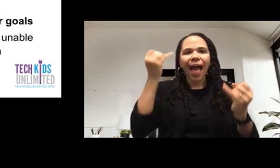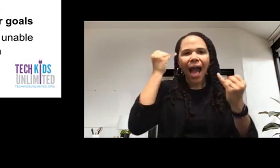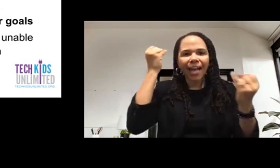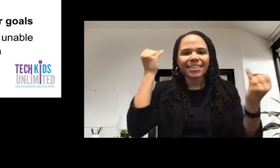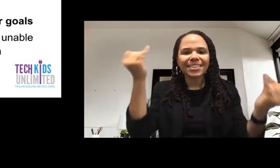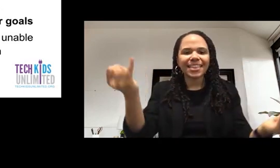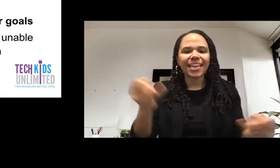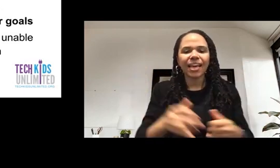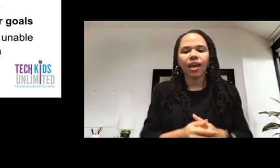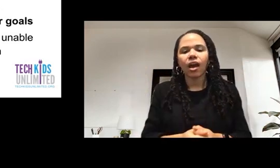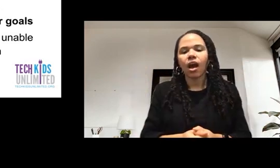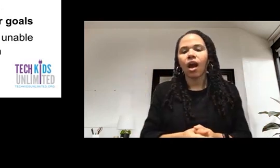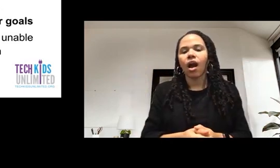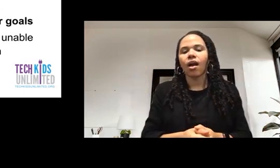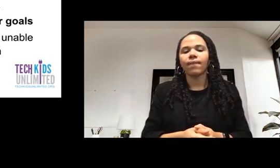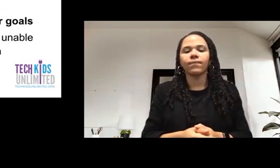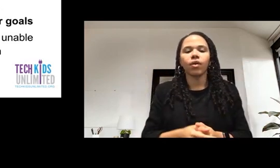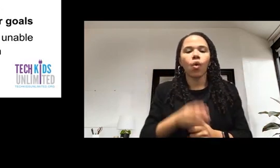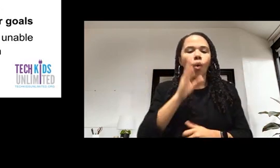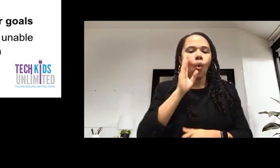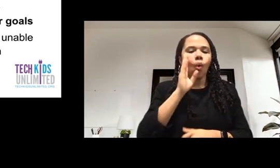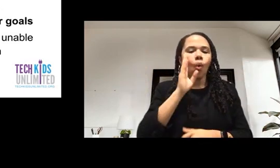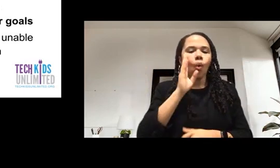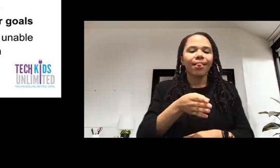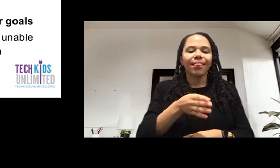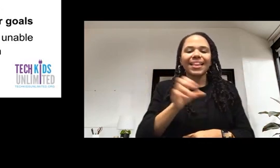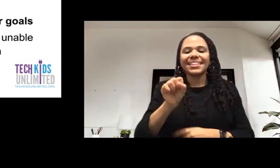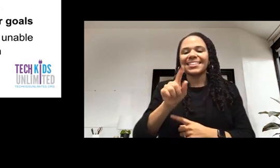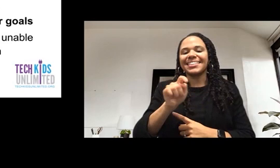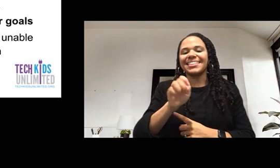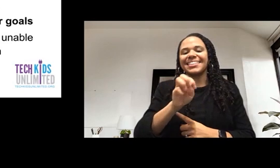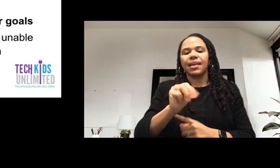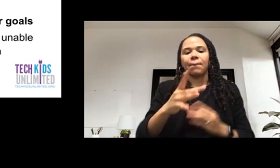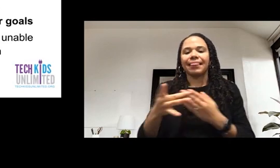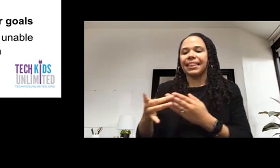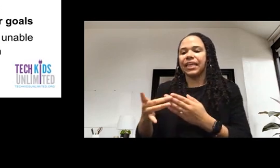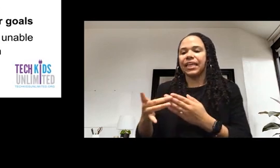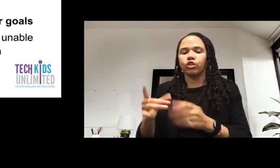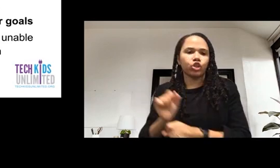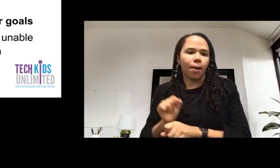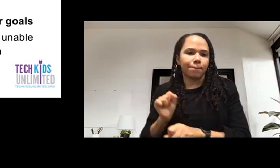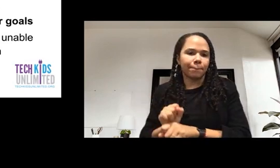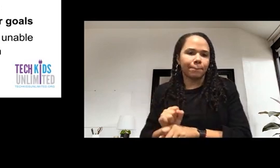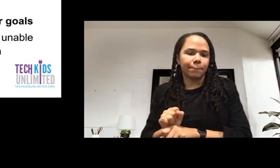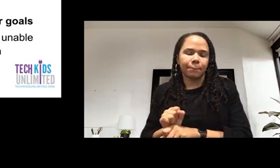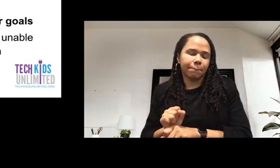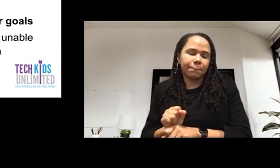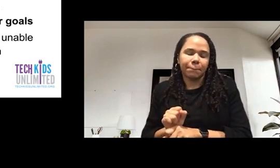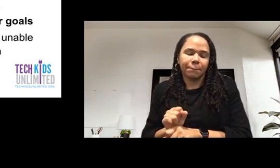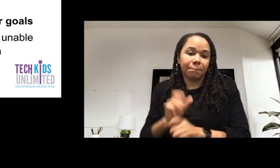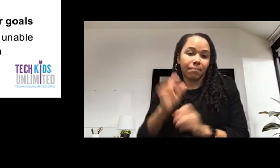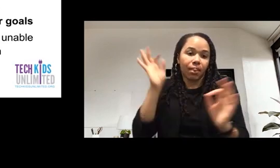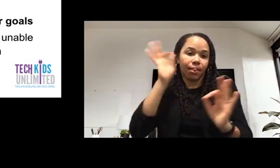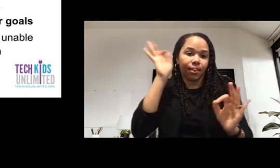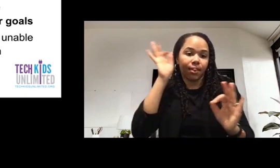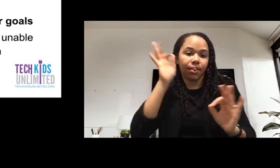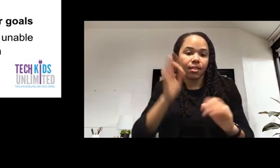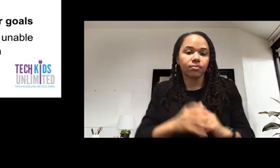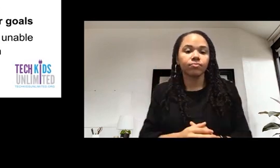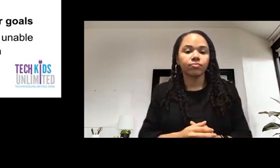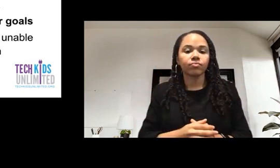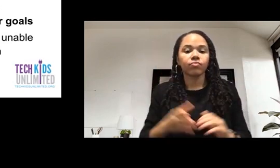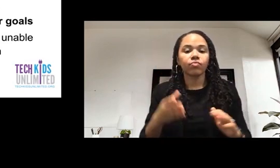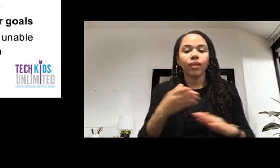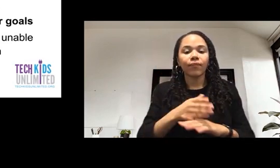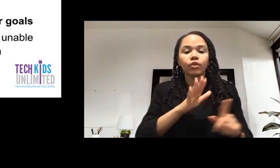will STEM lead to jobs? It's like a complete unknown. So our findings suggest that after exposure to